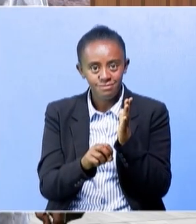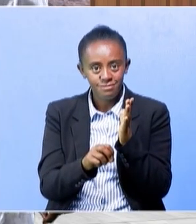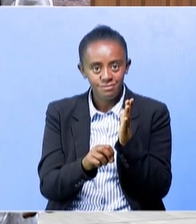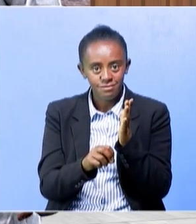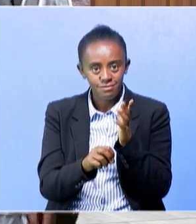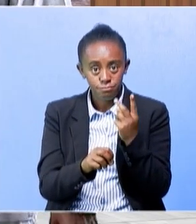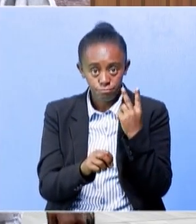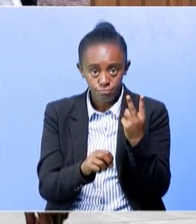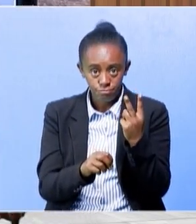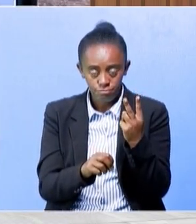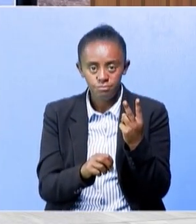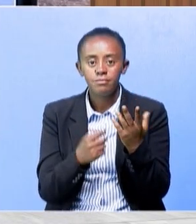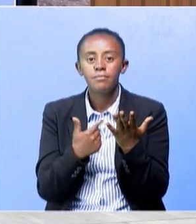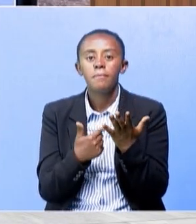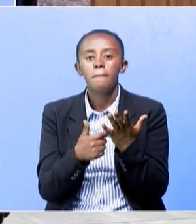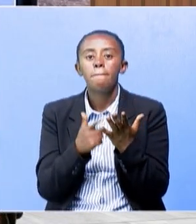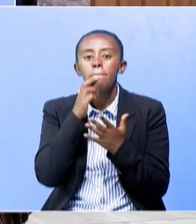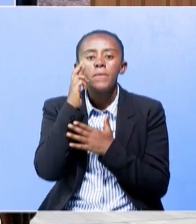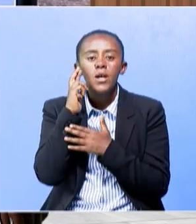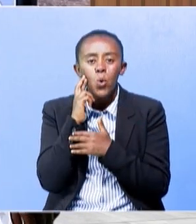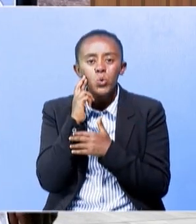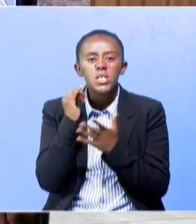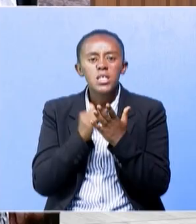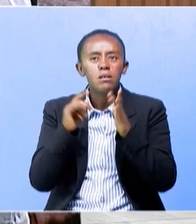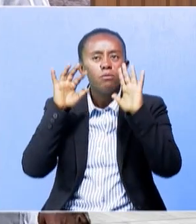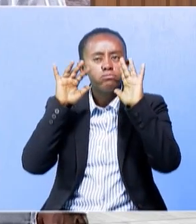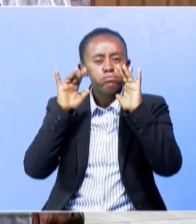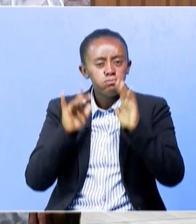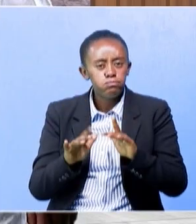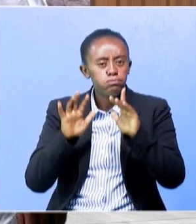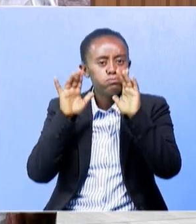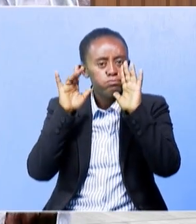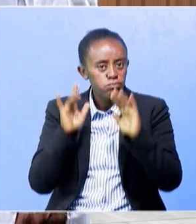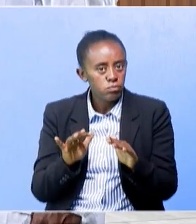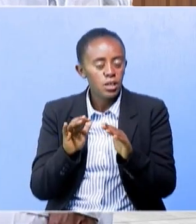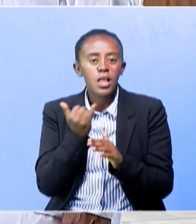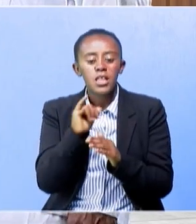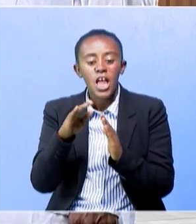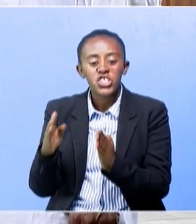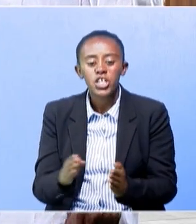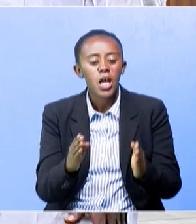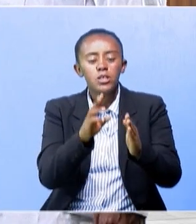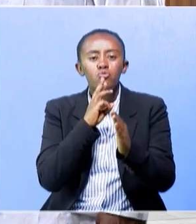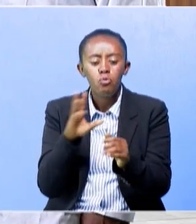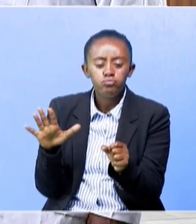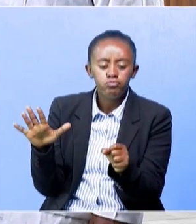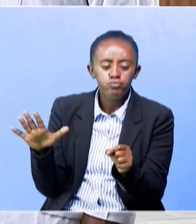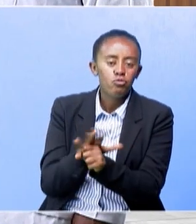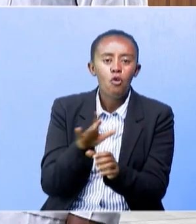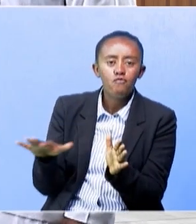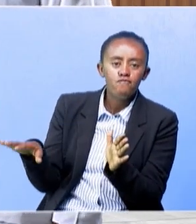The result. Here, because it rained heavily, the streets were flooded.